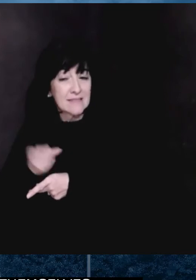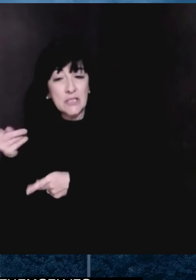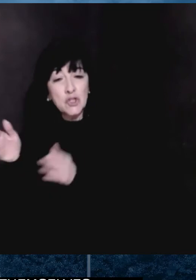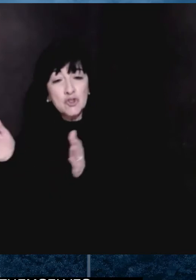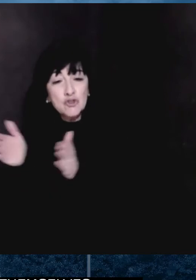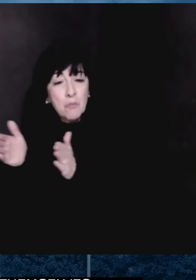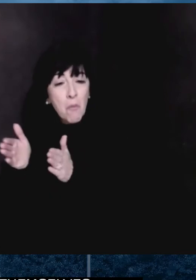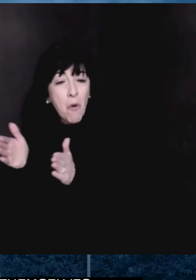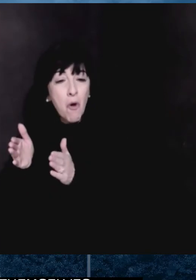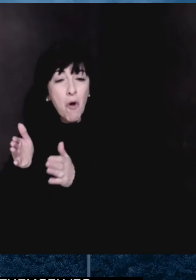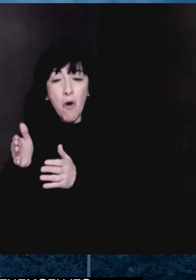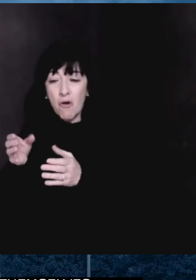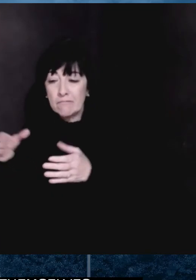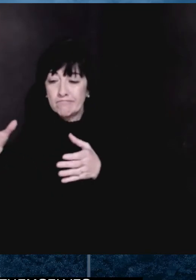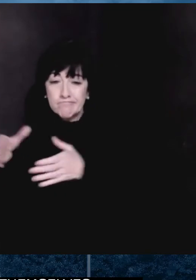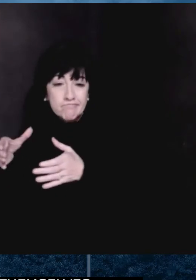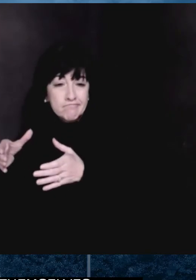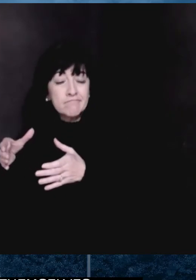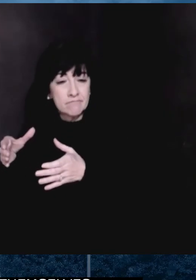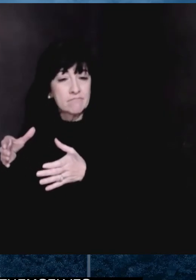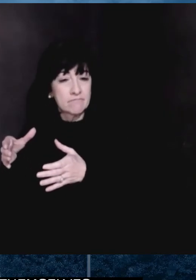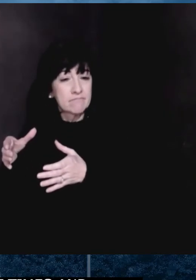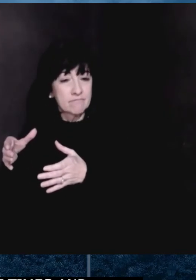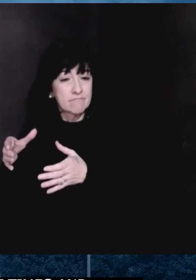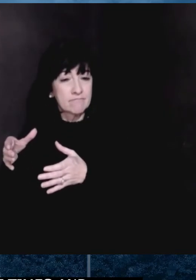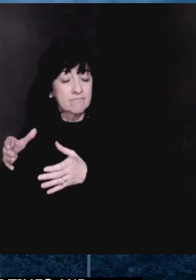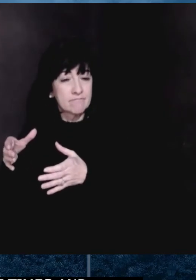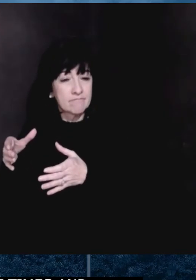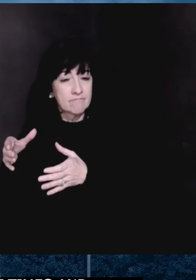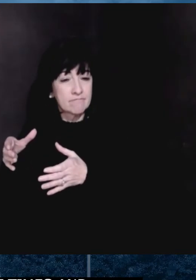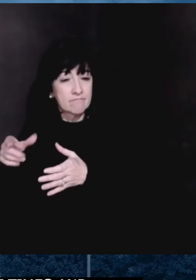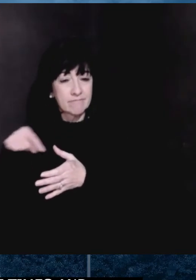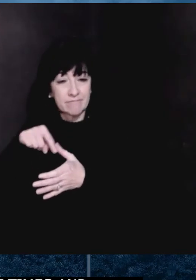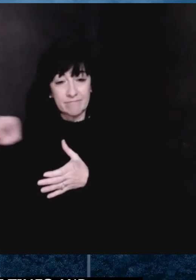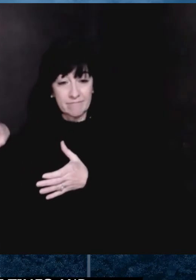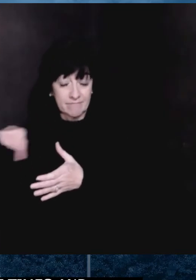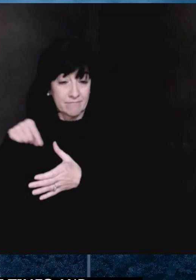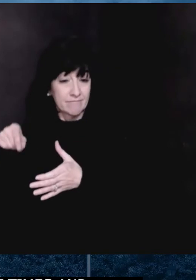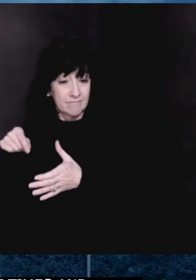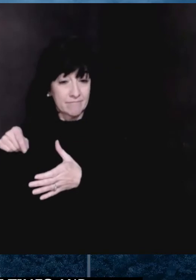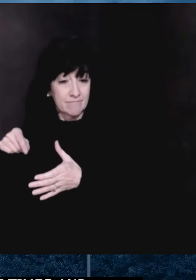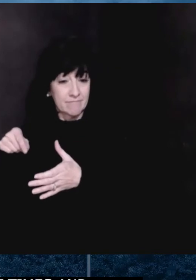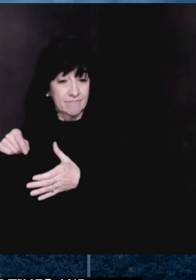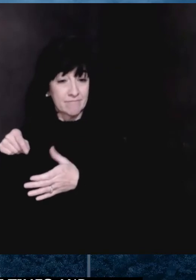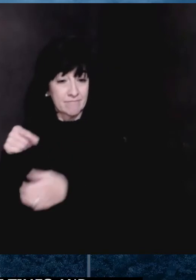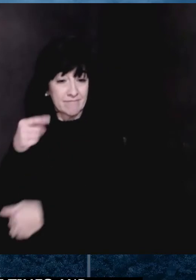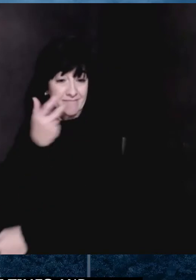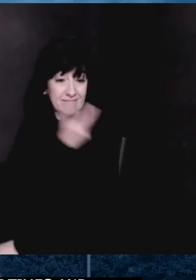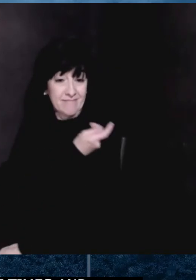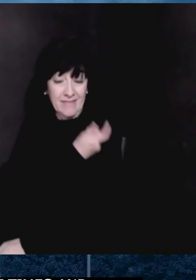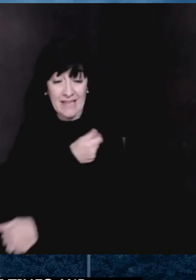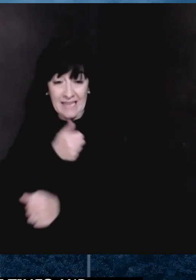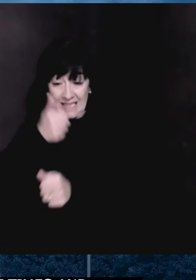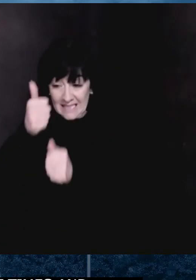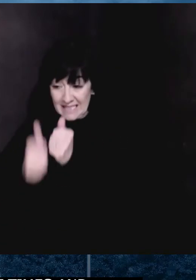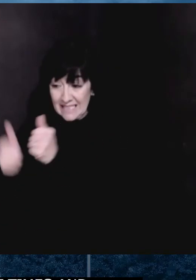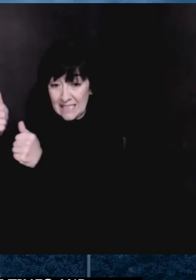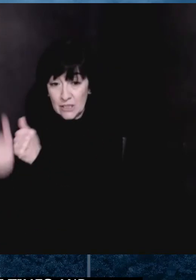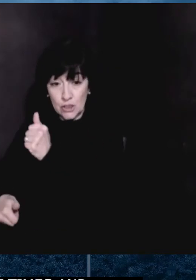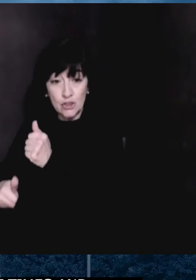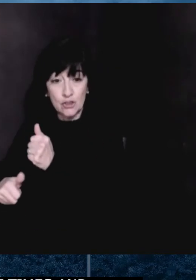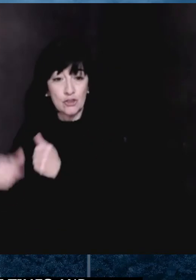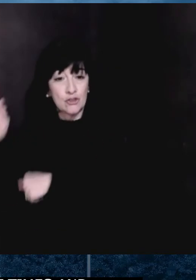centers, and it won't make sense for them to vaccinate, in each center. So